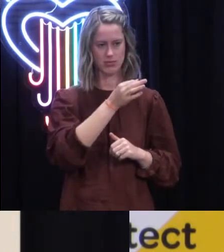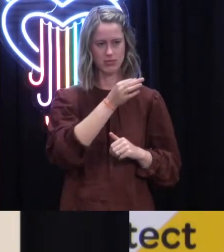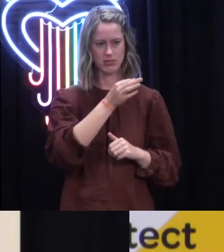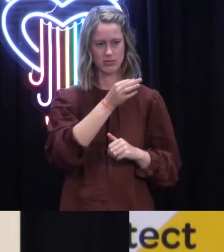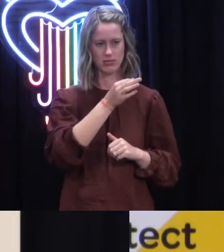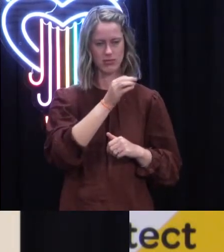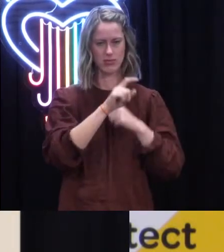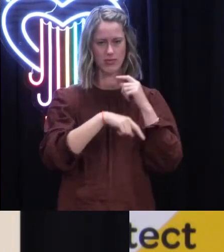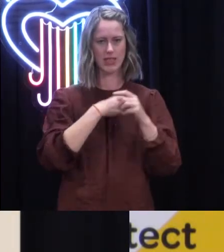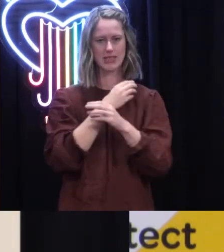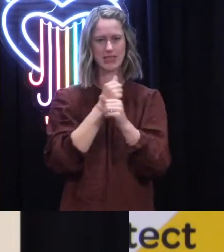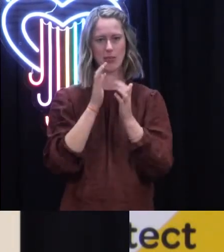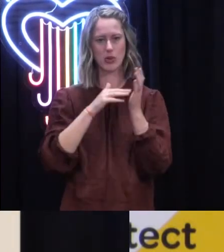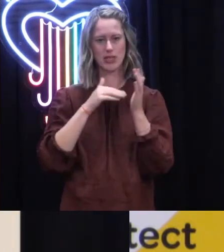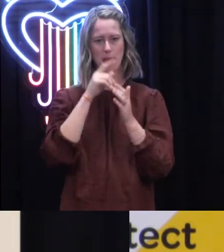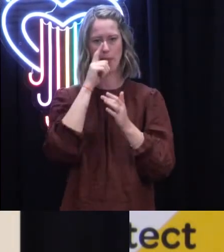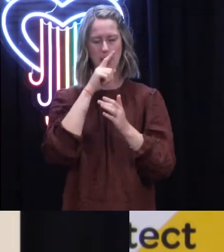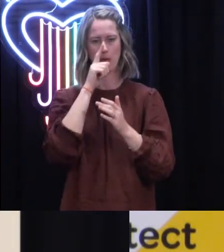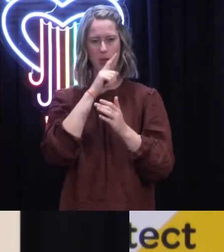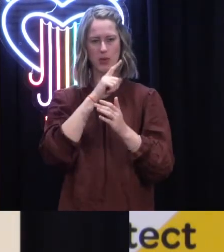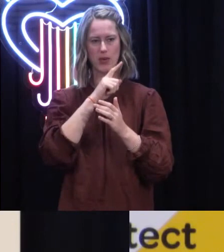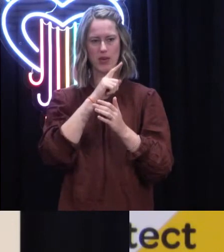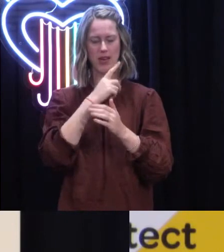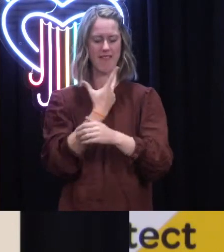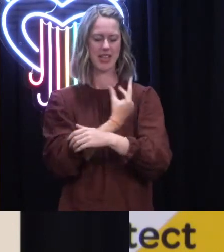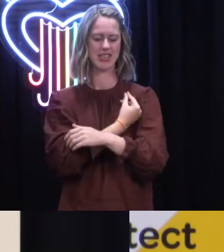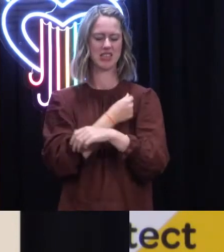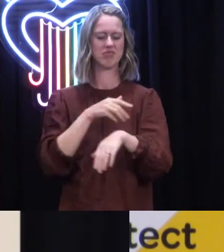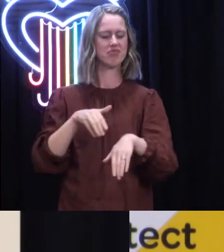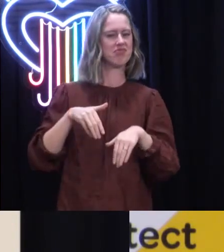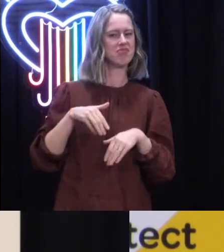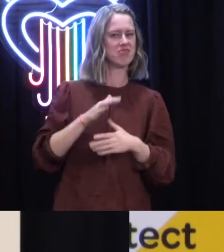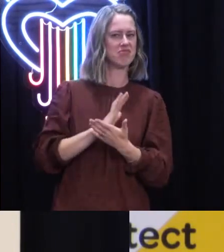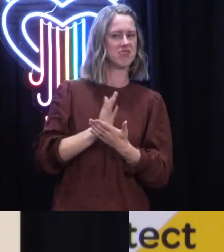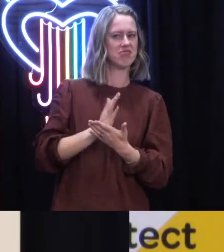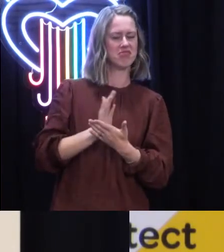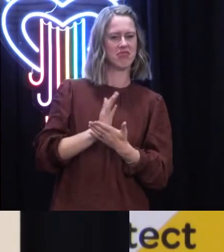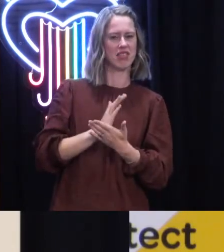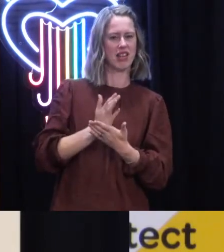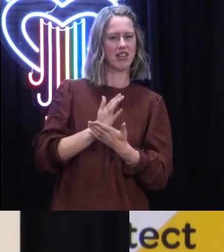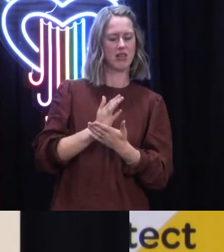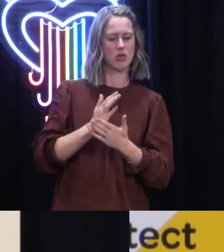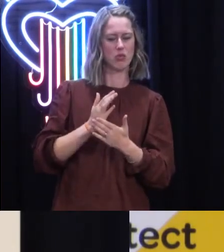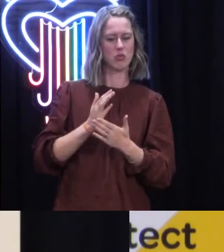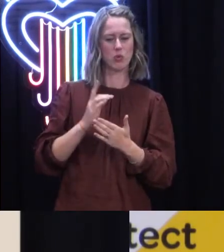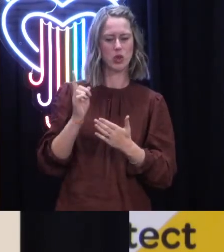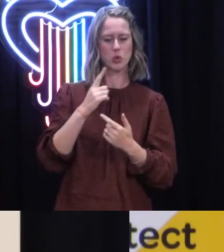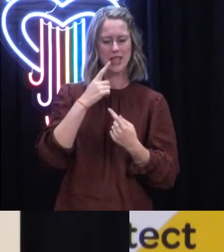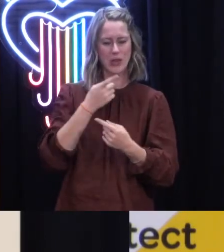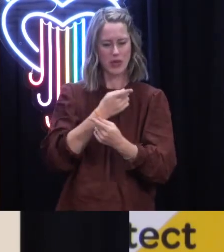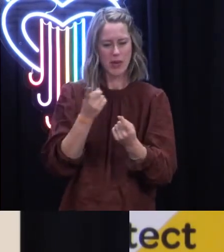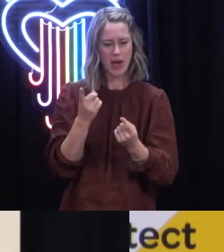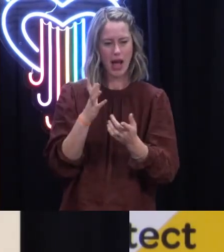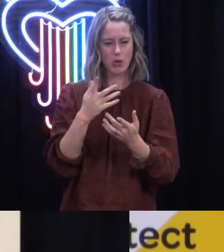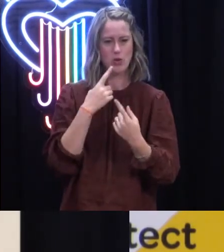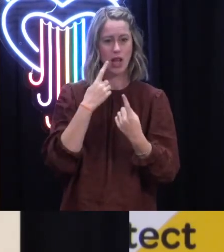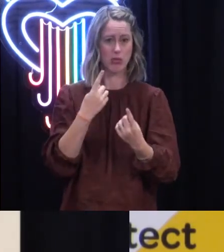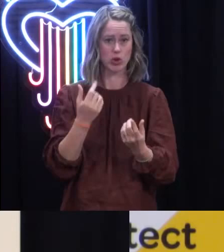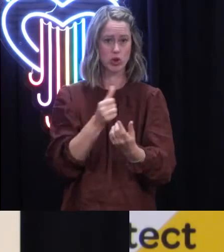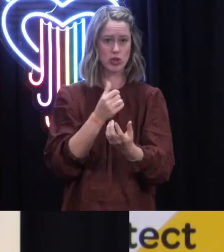are unsure or unlikely to get the vaccine to get it? That's going to be some pretty hard mahi, no?